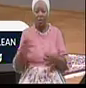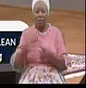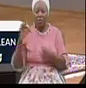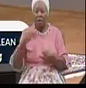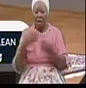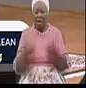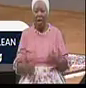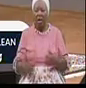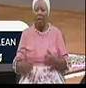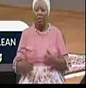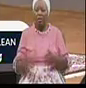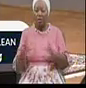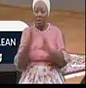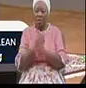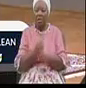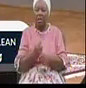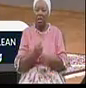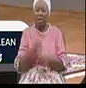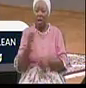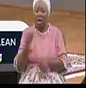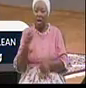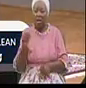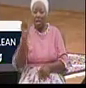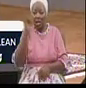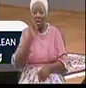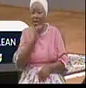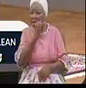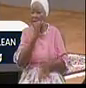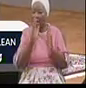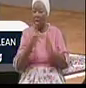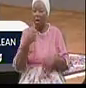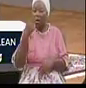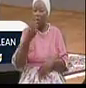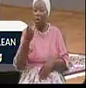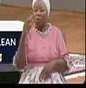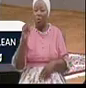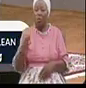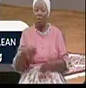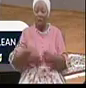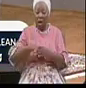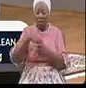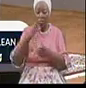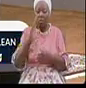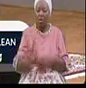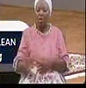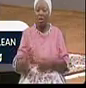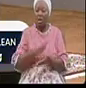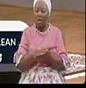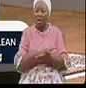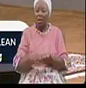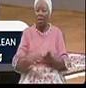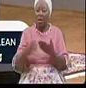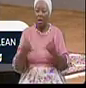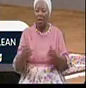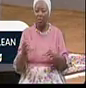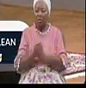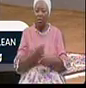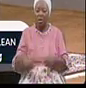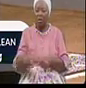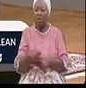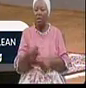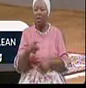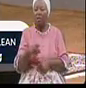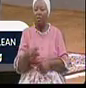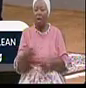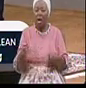an Israelite who was outwardly clean, now claimed them